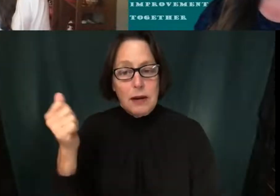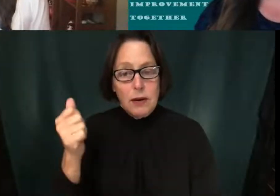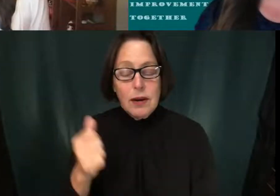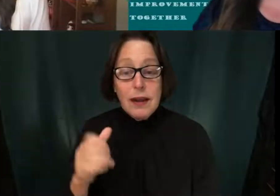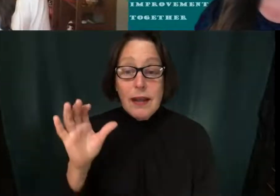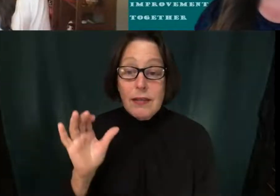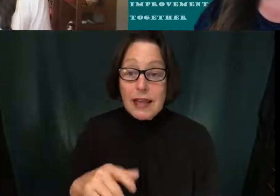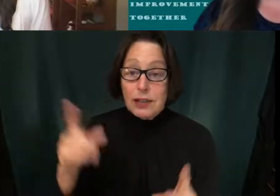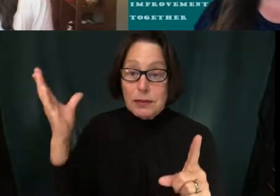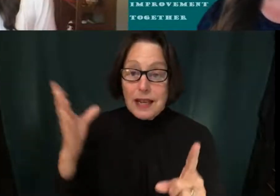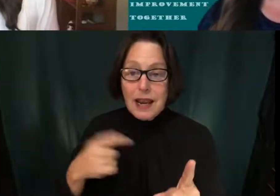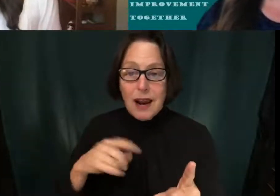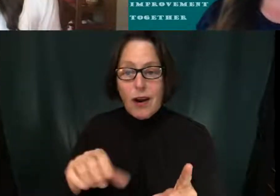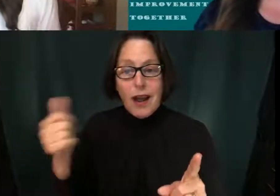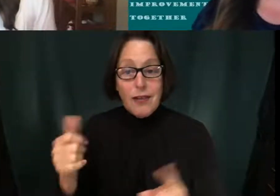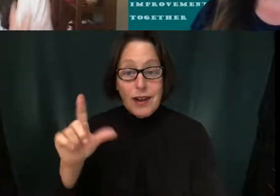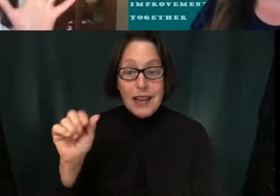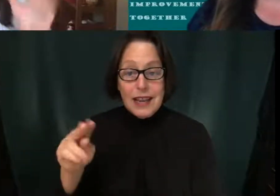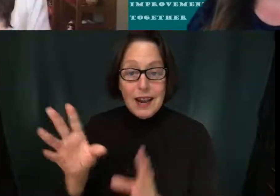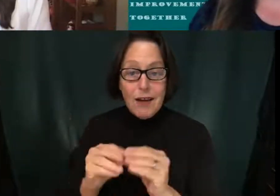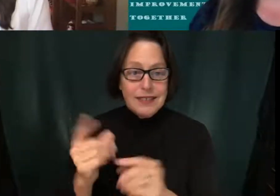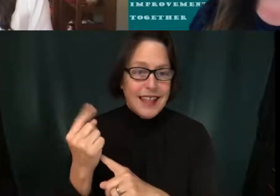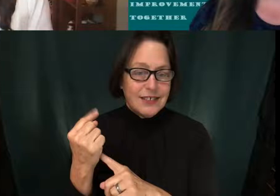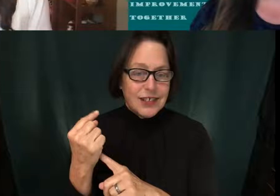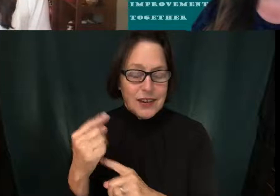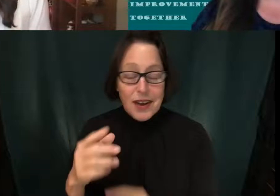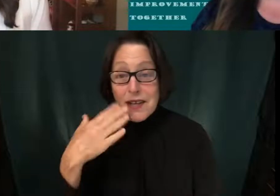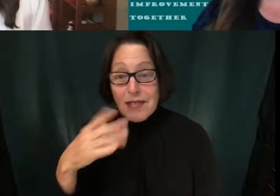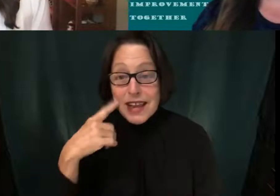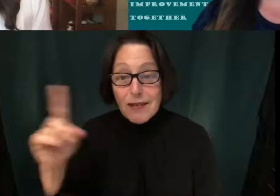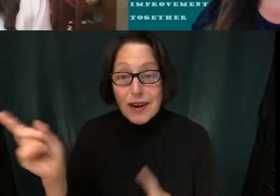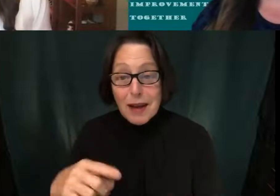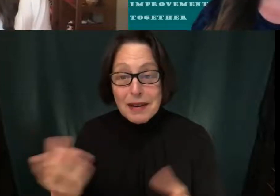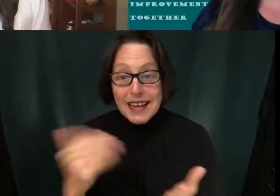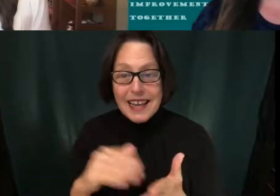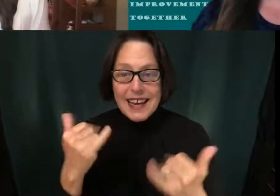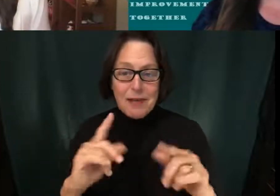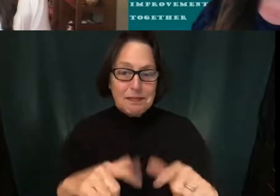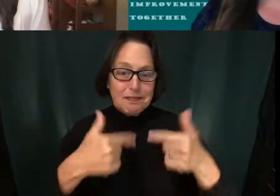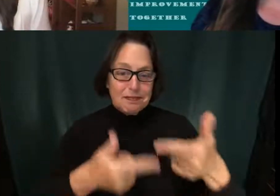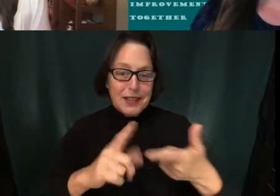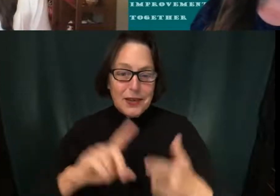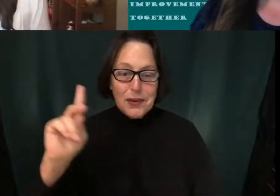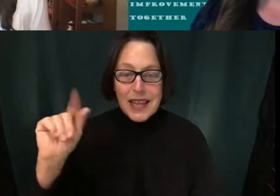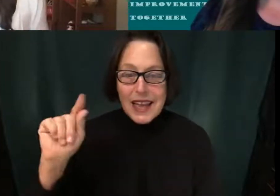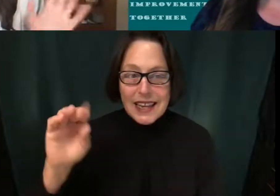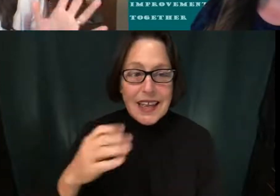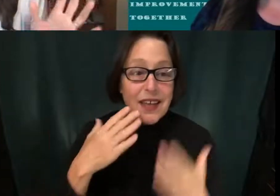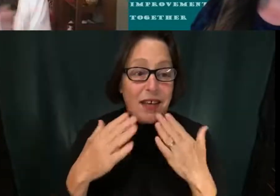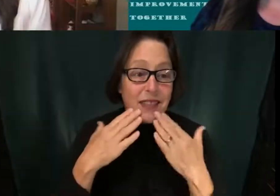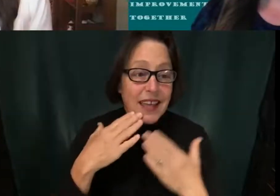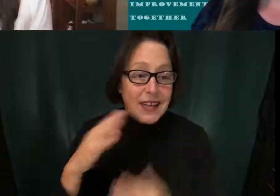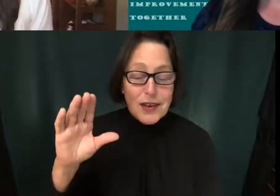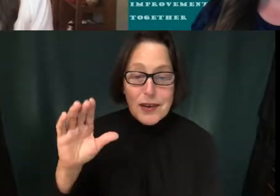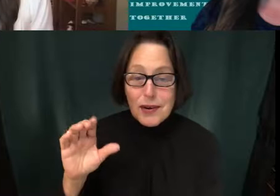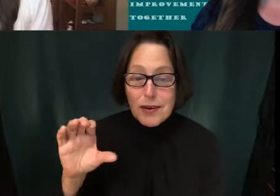also presented at our Lean conference last year. Thank you so much for being here, Katie. I will hand it over to you. Thank you so much, Chrissy. I'm